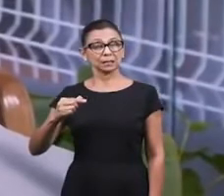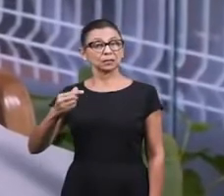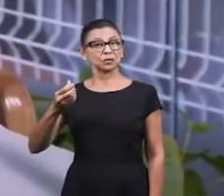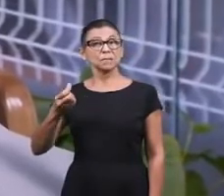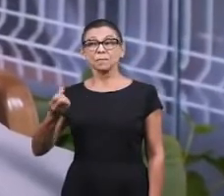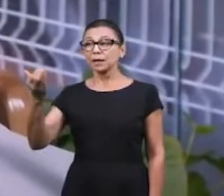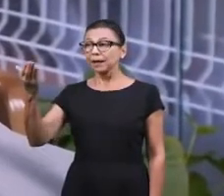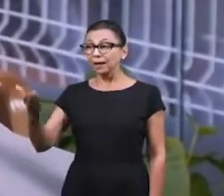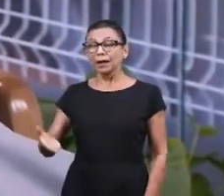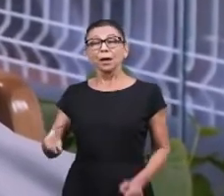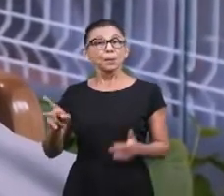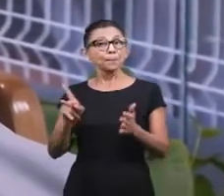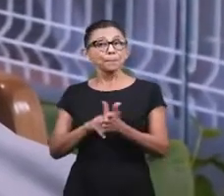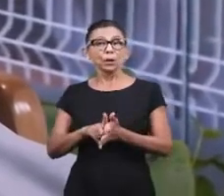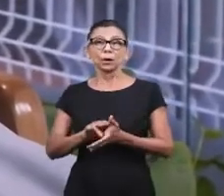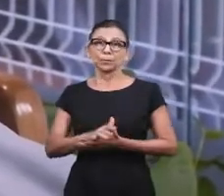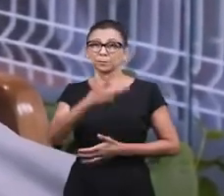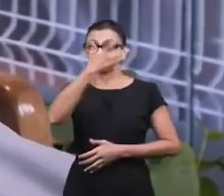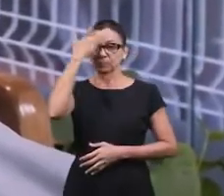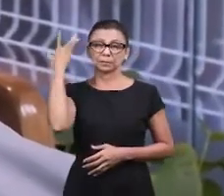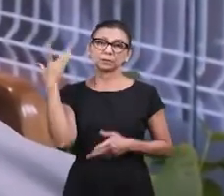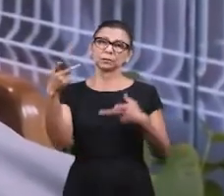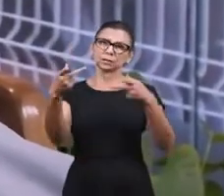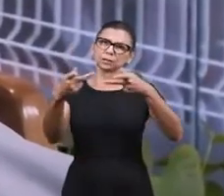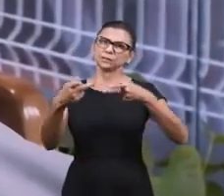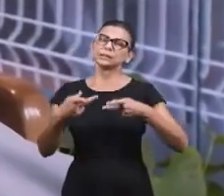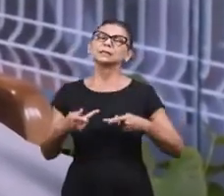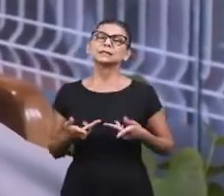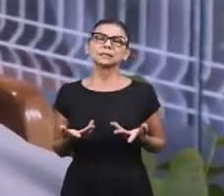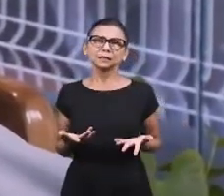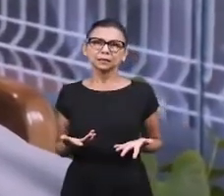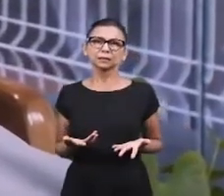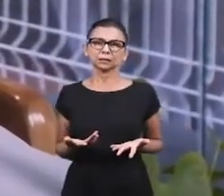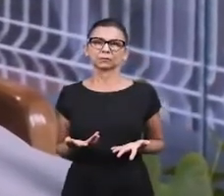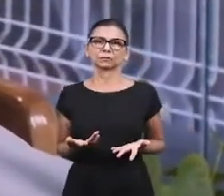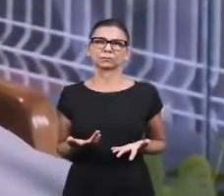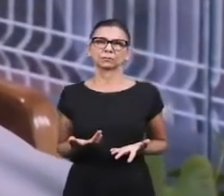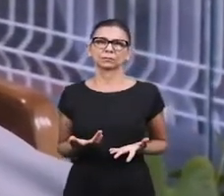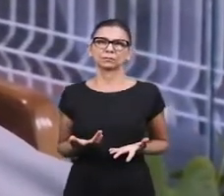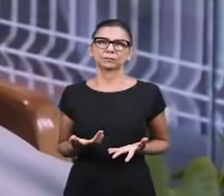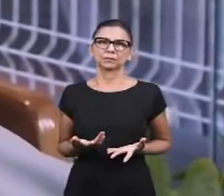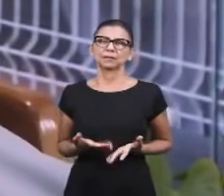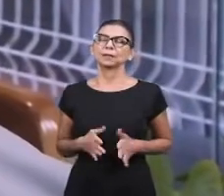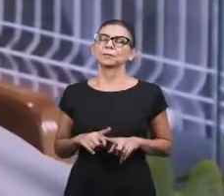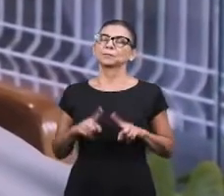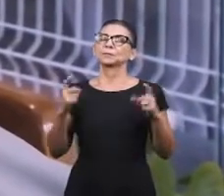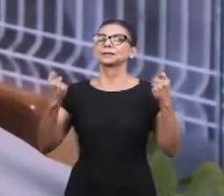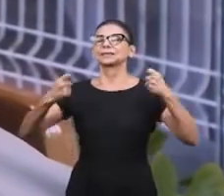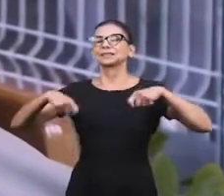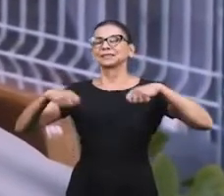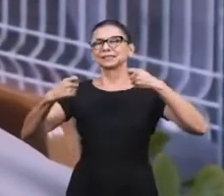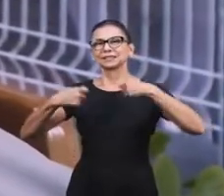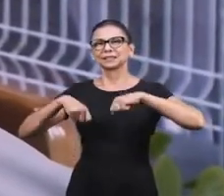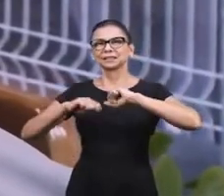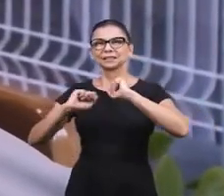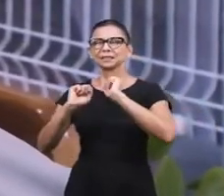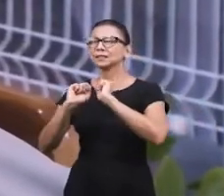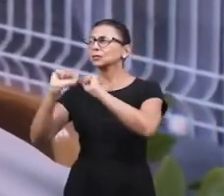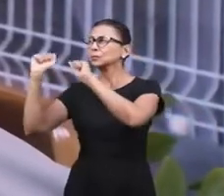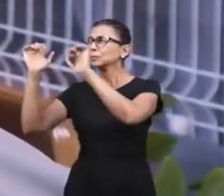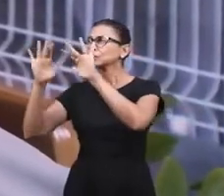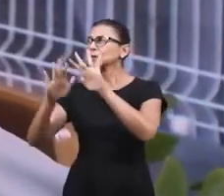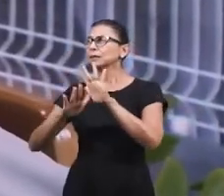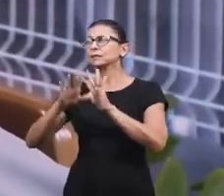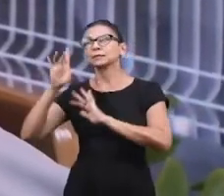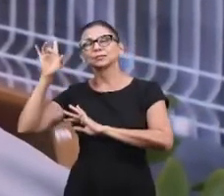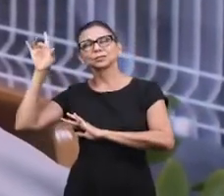0800-707-3076. This is an exclusive number to attend those who are not yet members of Maranatha Christian Church, but who need a